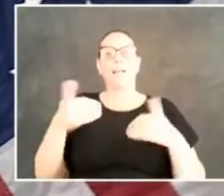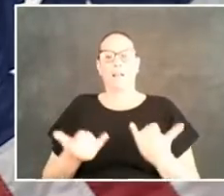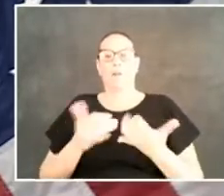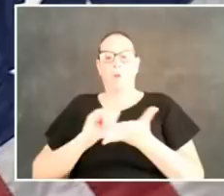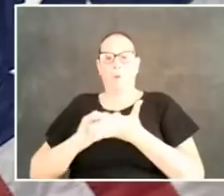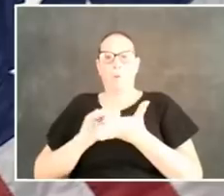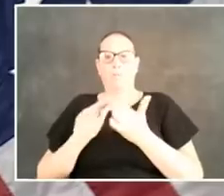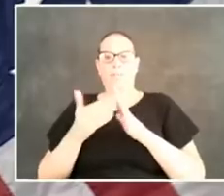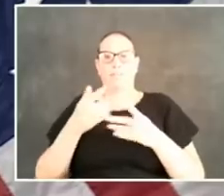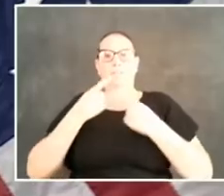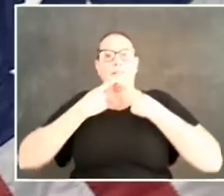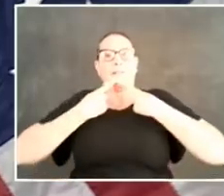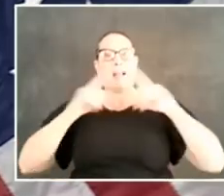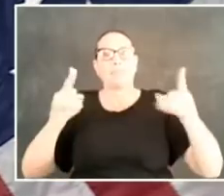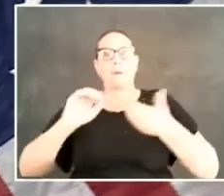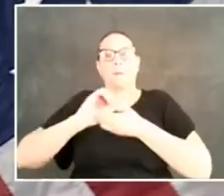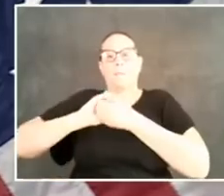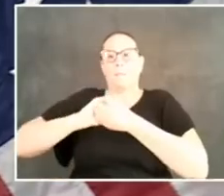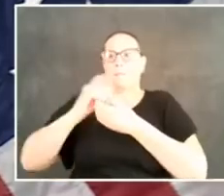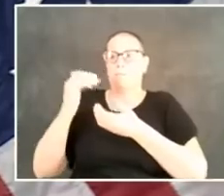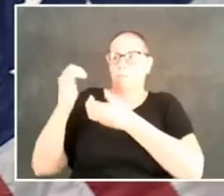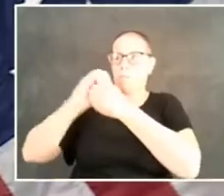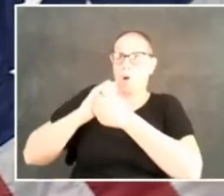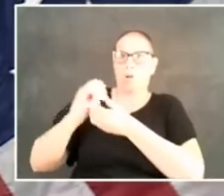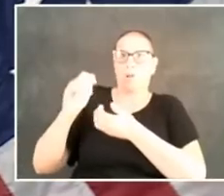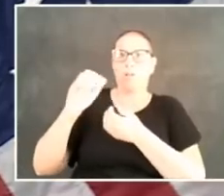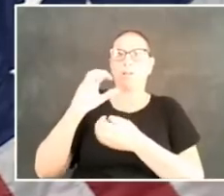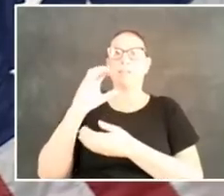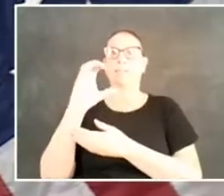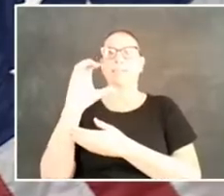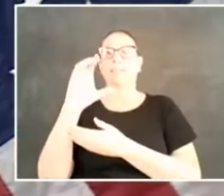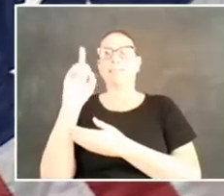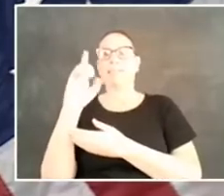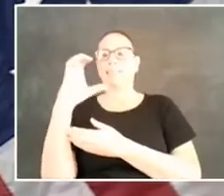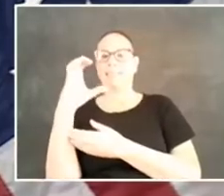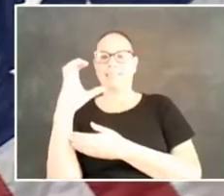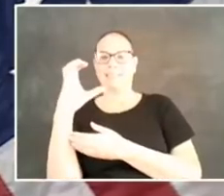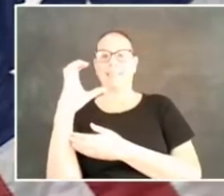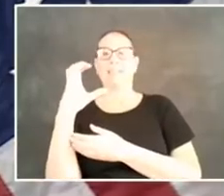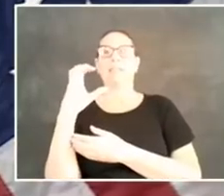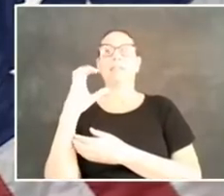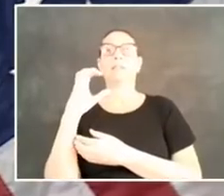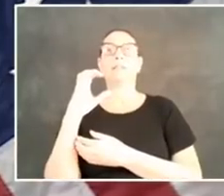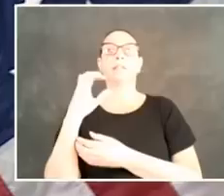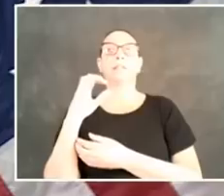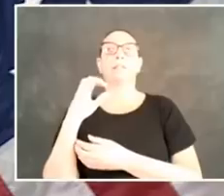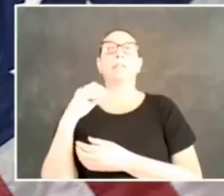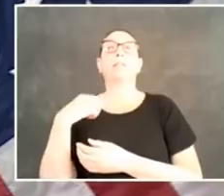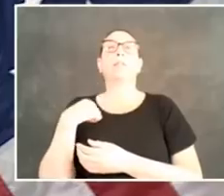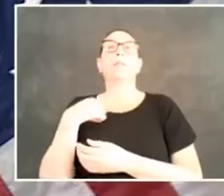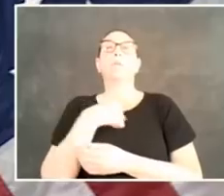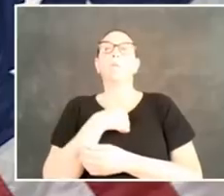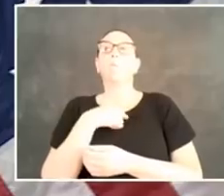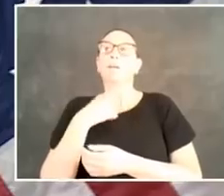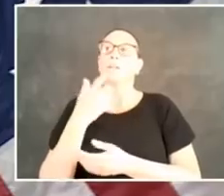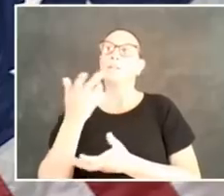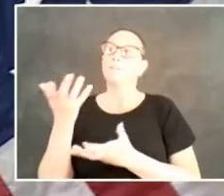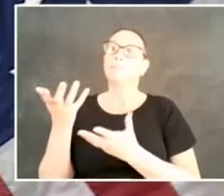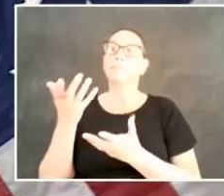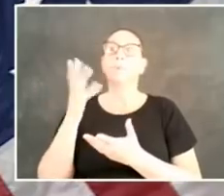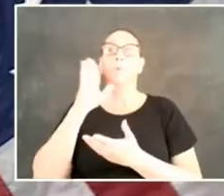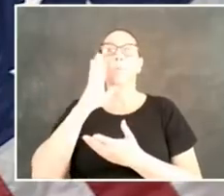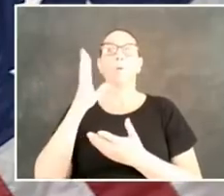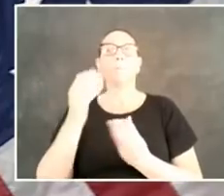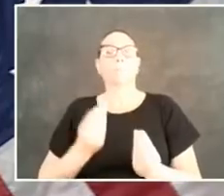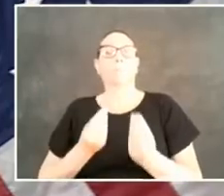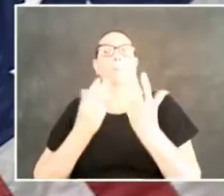ultimately, and I hope this is responsive to your question, we'll be ensuring that all New York City first responders,